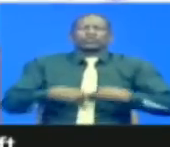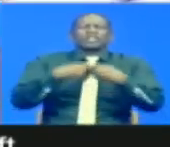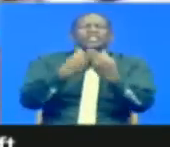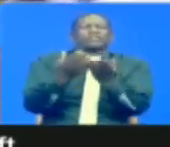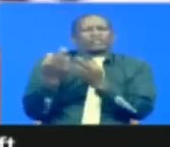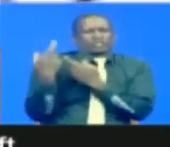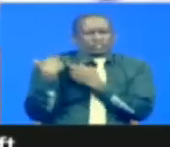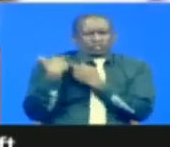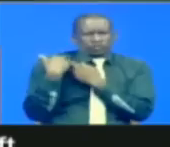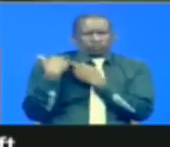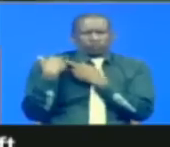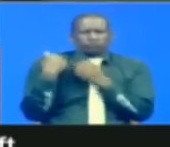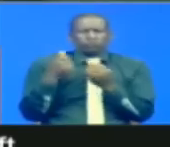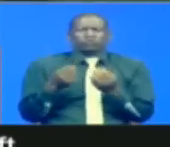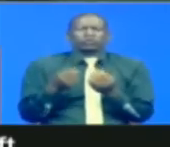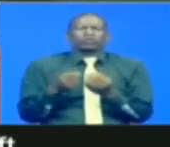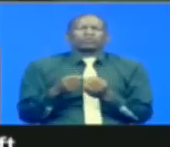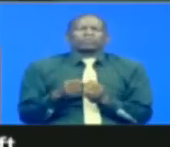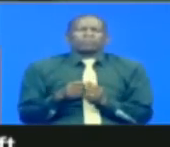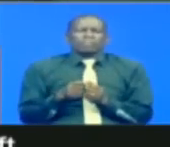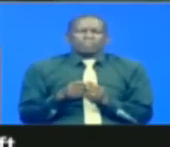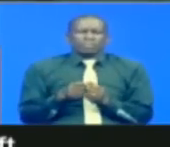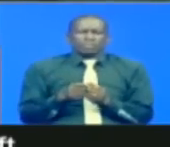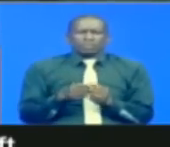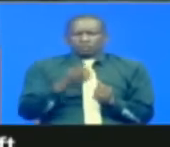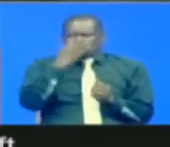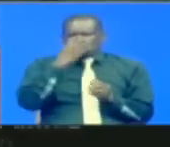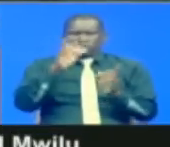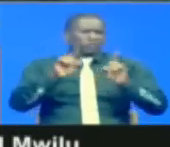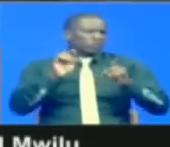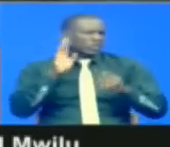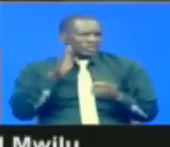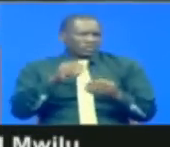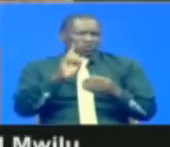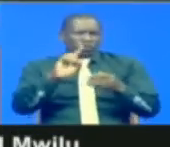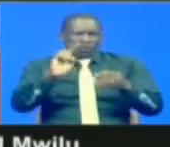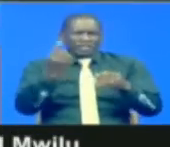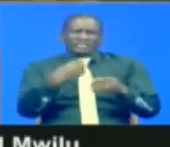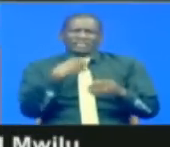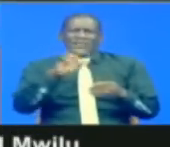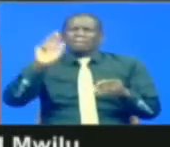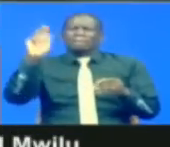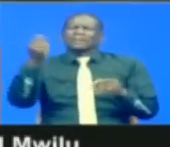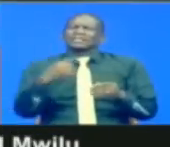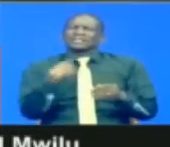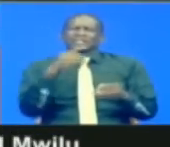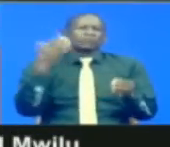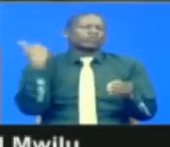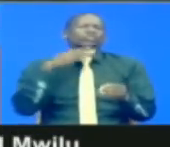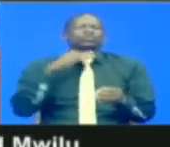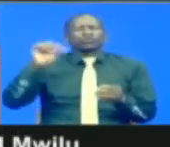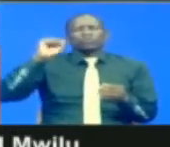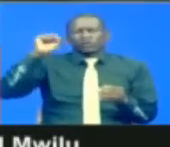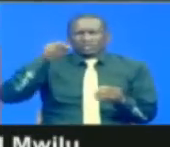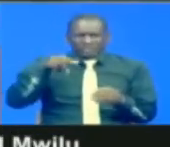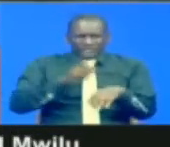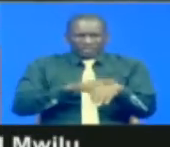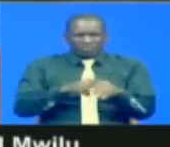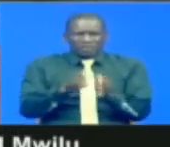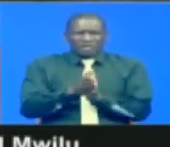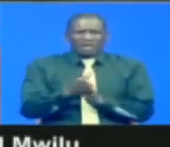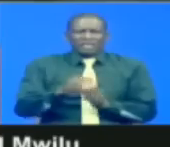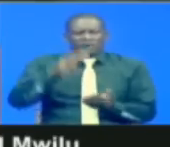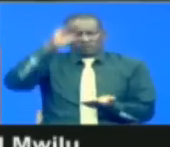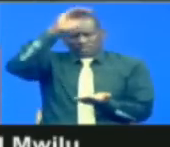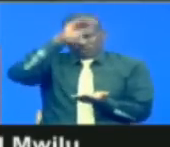his administration. And Ruto is not listening. At one point he said that President alisema tutaki siasa this time round and I'm going to tone down.